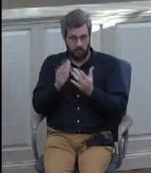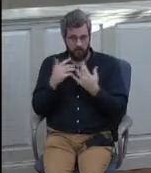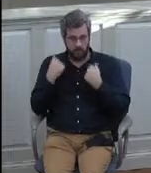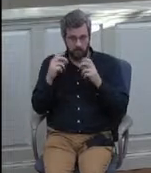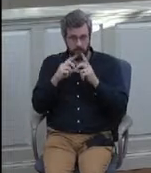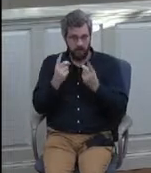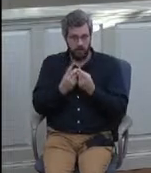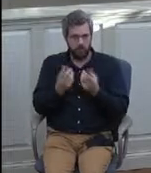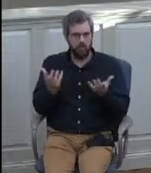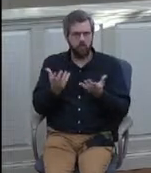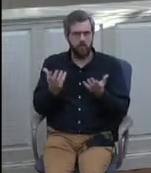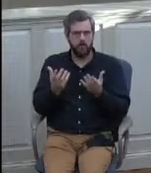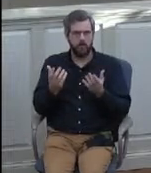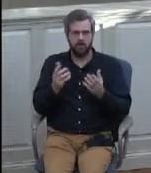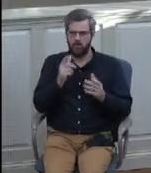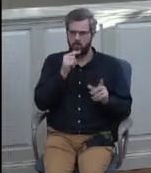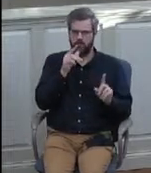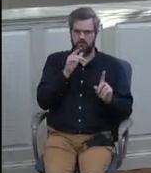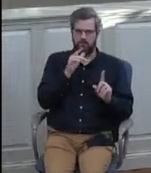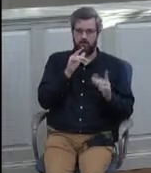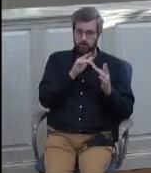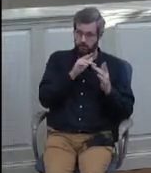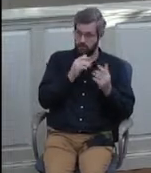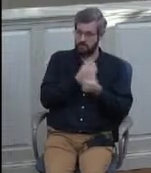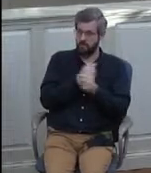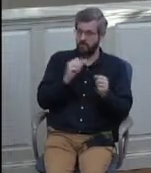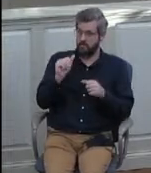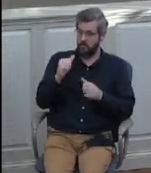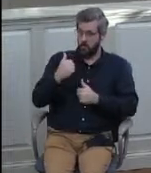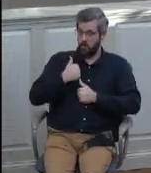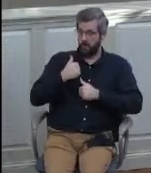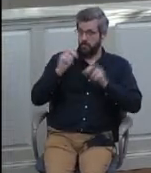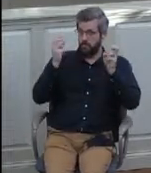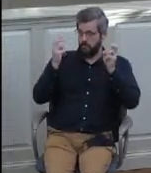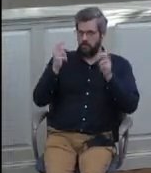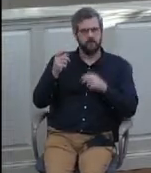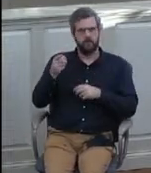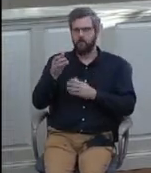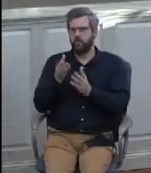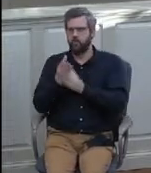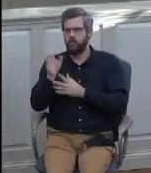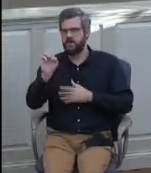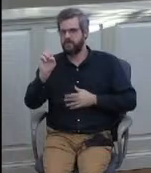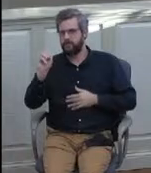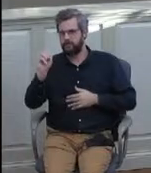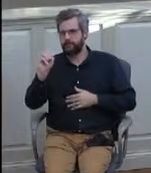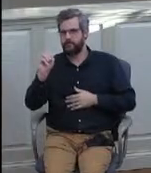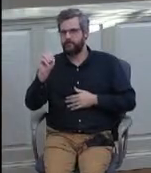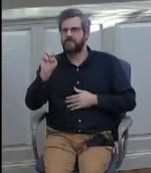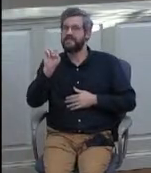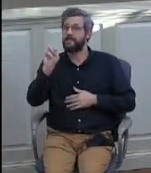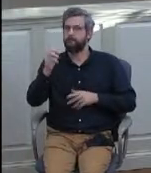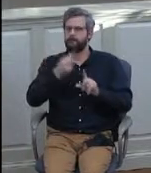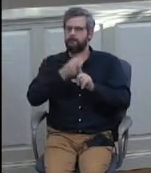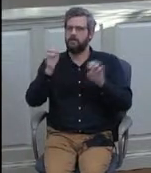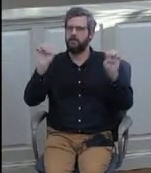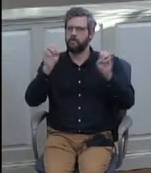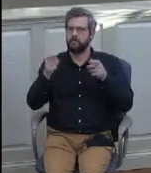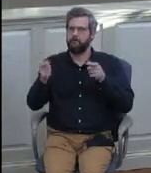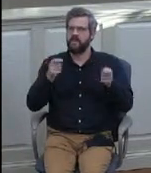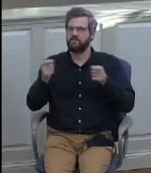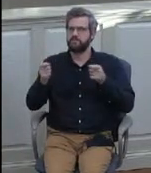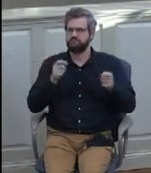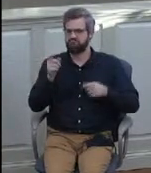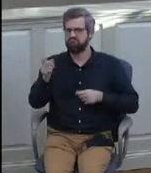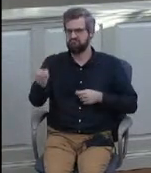about, or more the Salvation Army? That goes through, actually, that goes through EM, Emergency Management, EM, and is how that works.